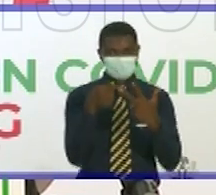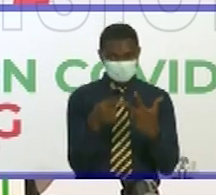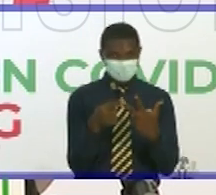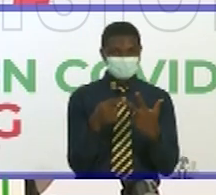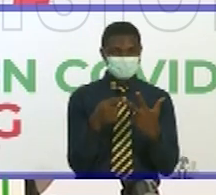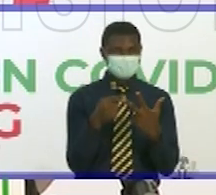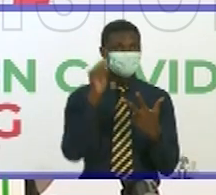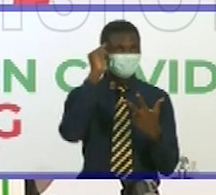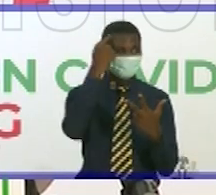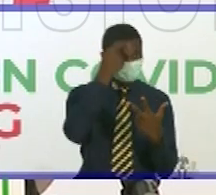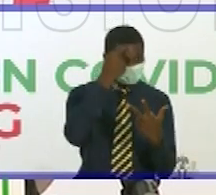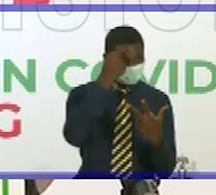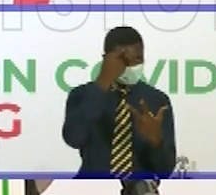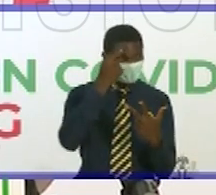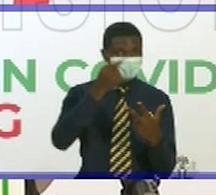ijoba